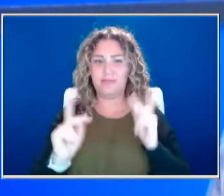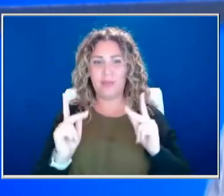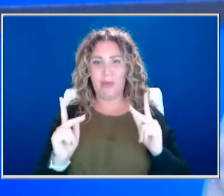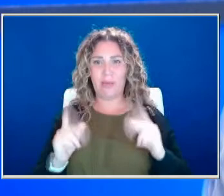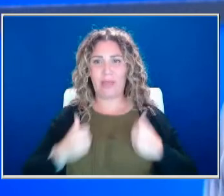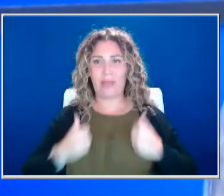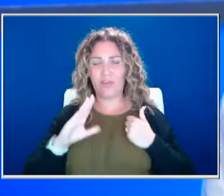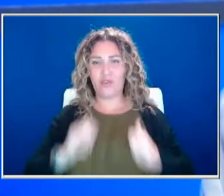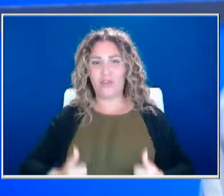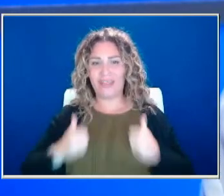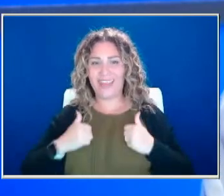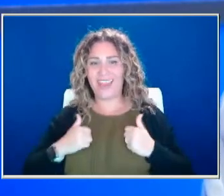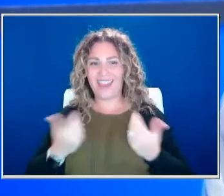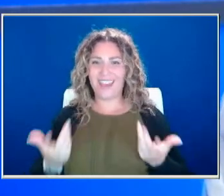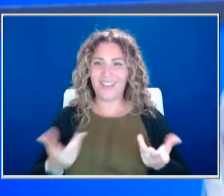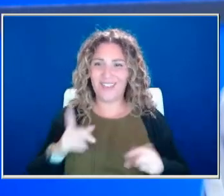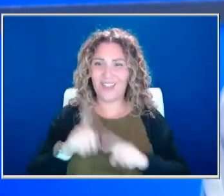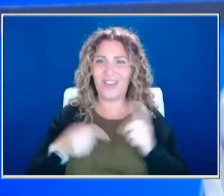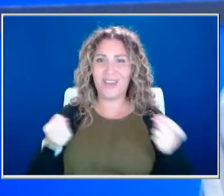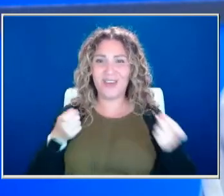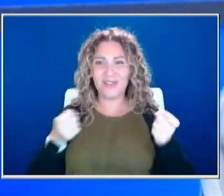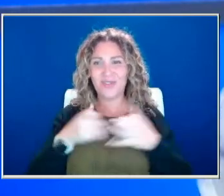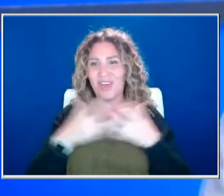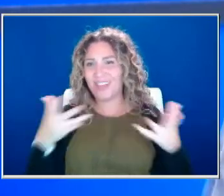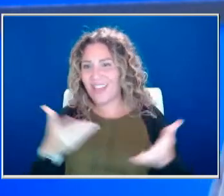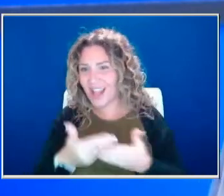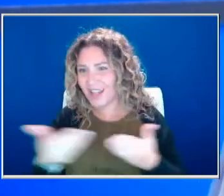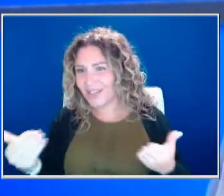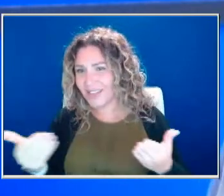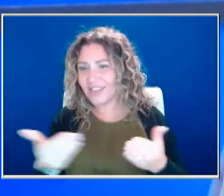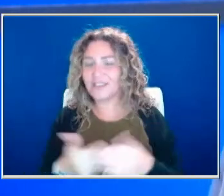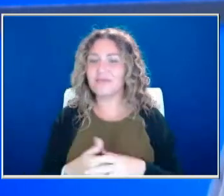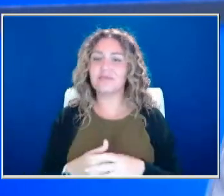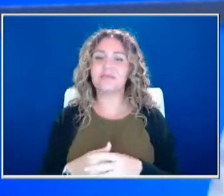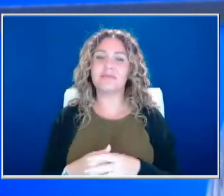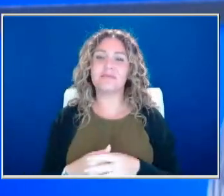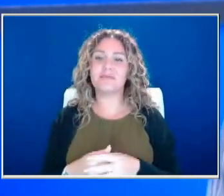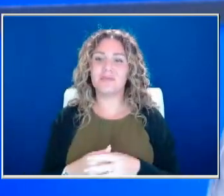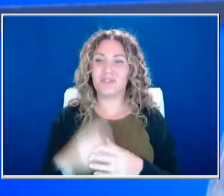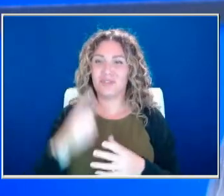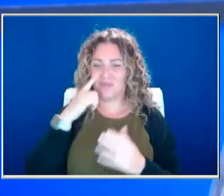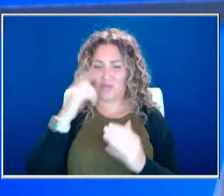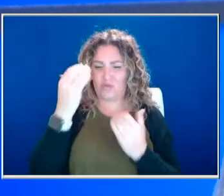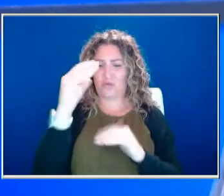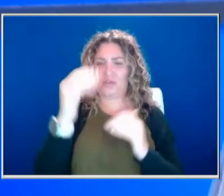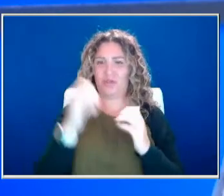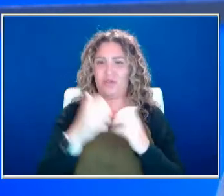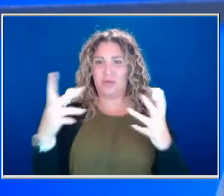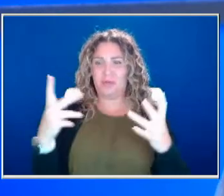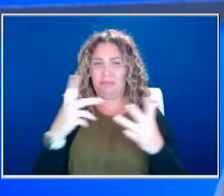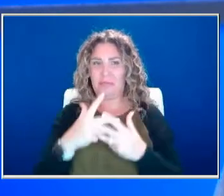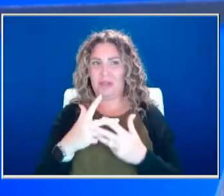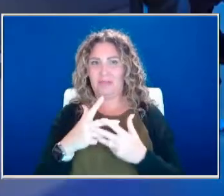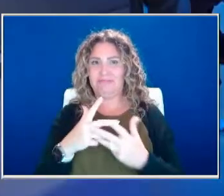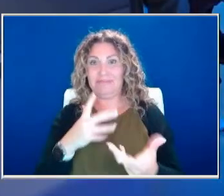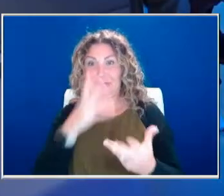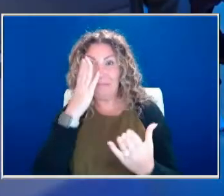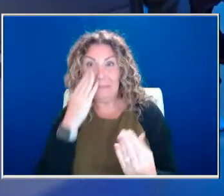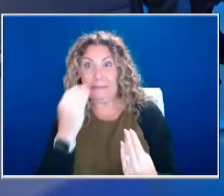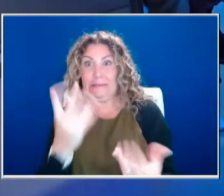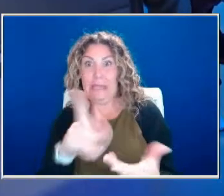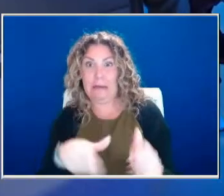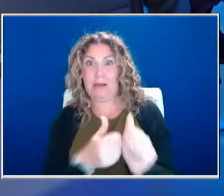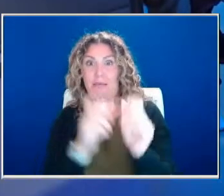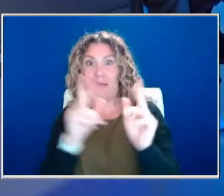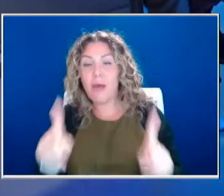we can't control a lot of these things. Right. And so to put restrictions on people without solid data, I don't think is Any comments on that,